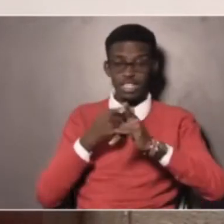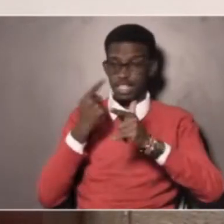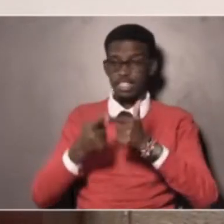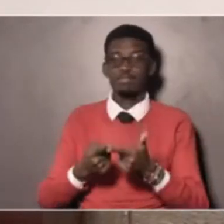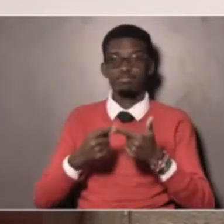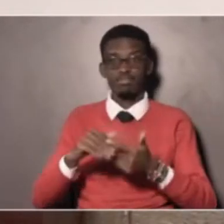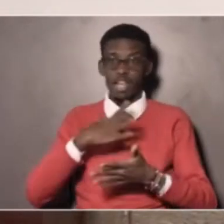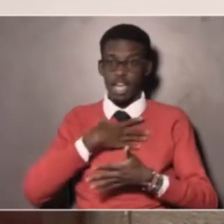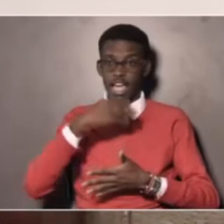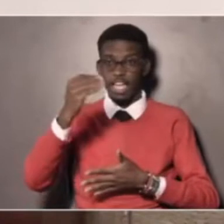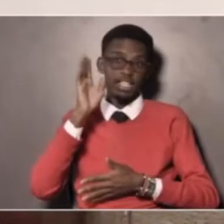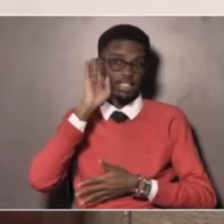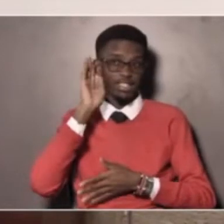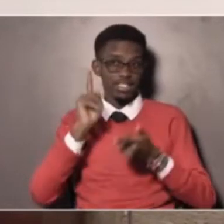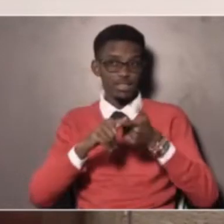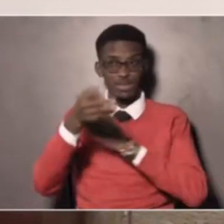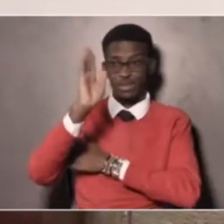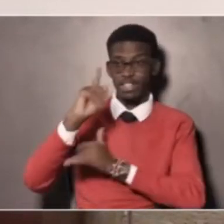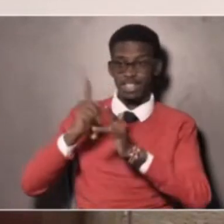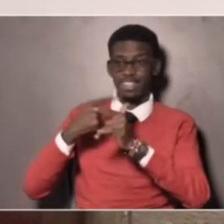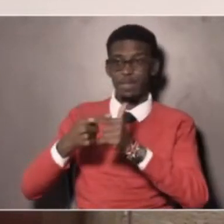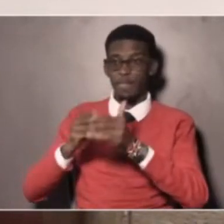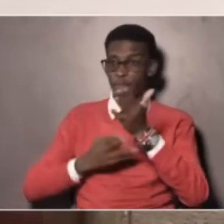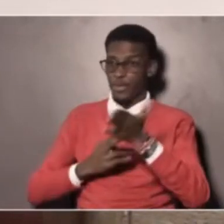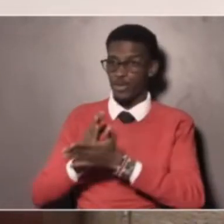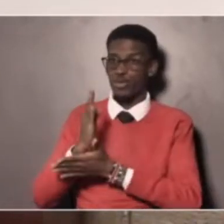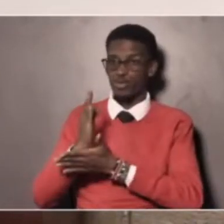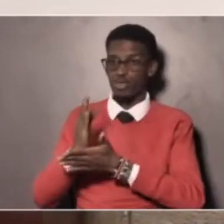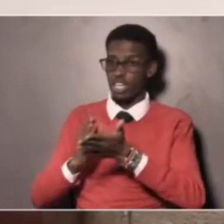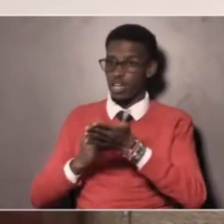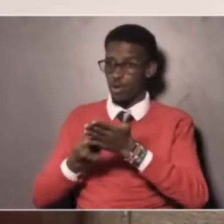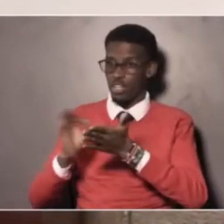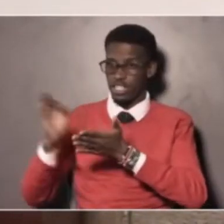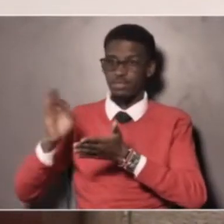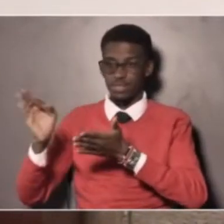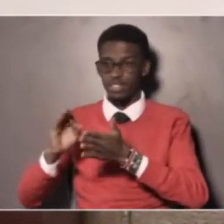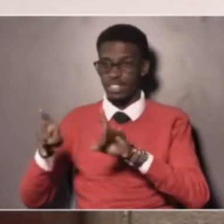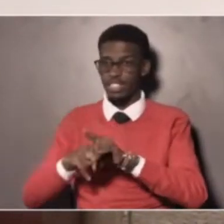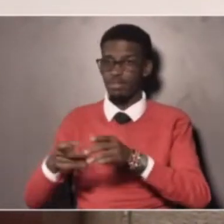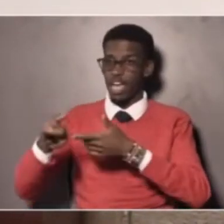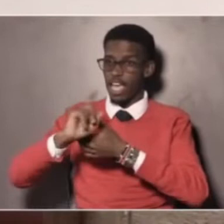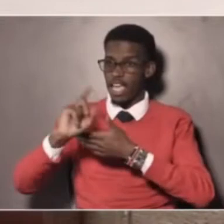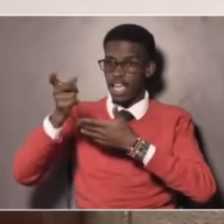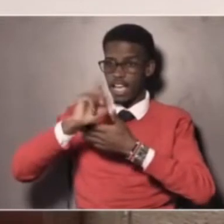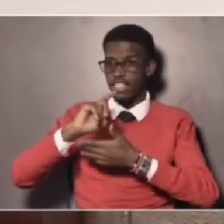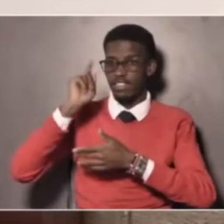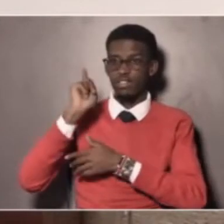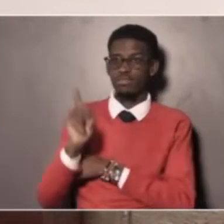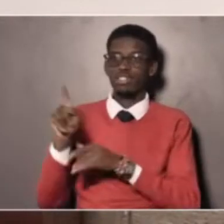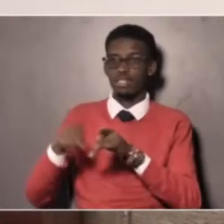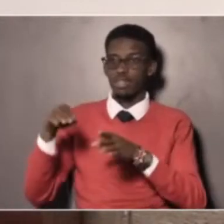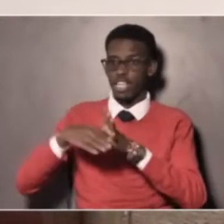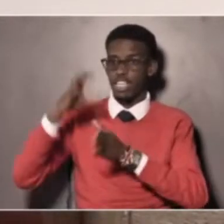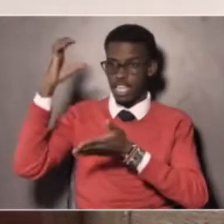and you are listening to God, God, through the Holy Spirit, infills your body and your mind, and you are able to